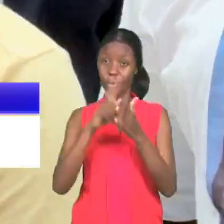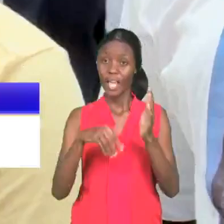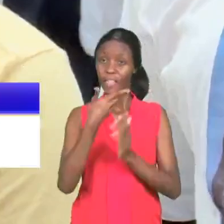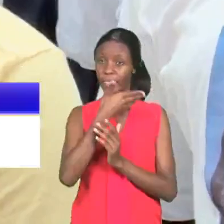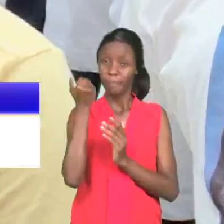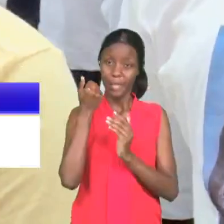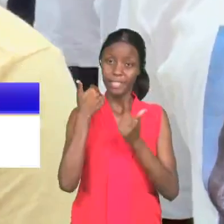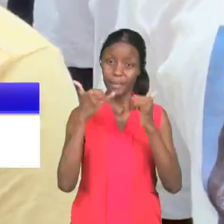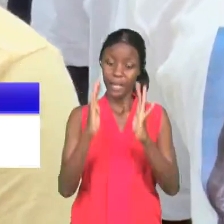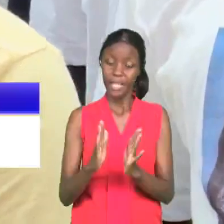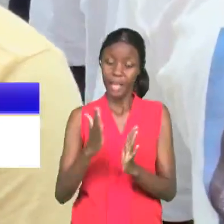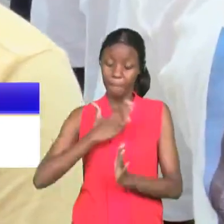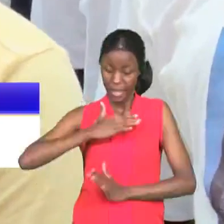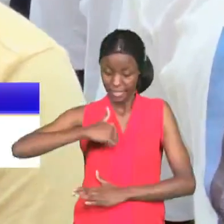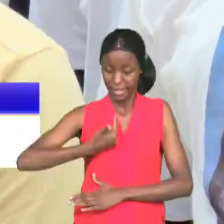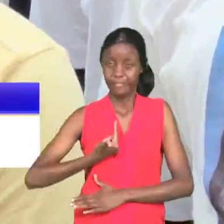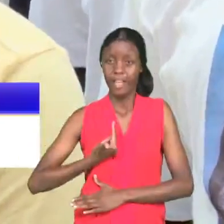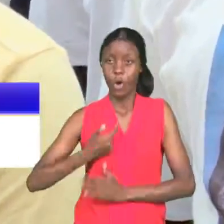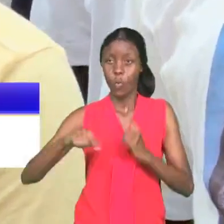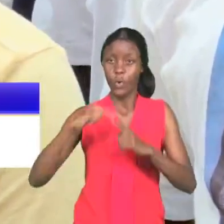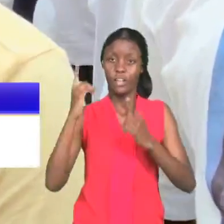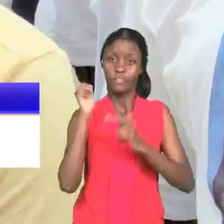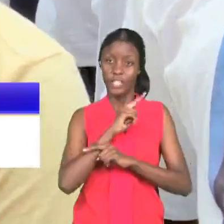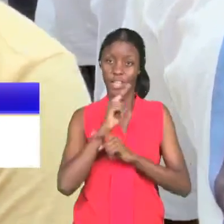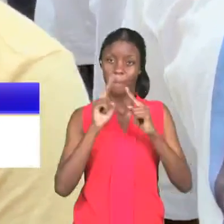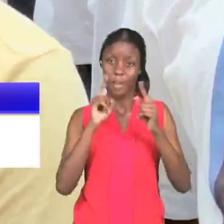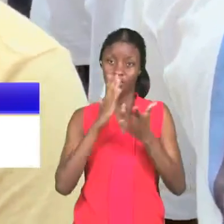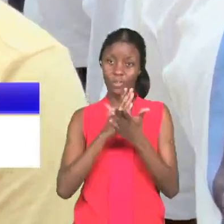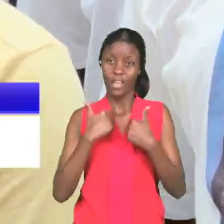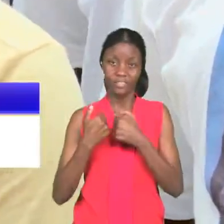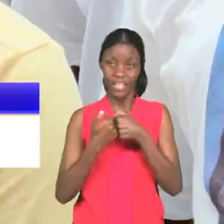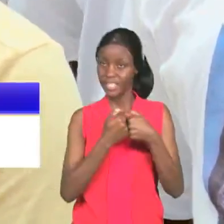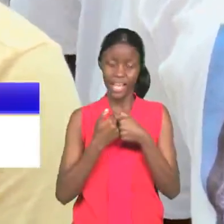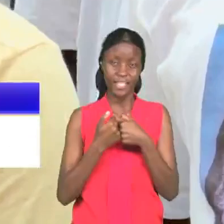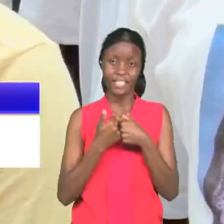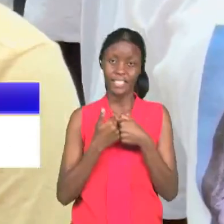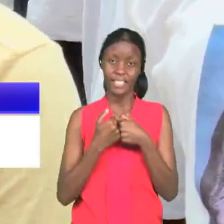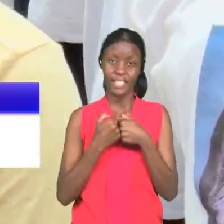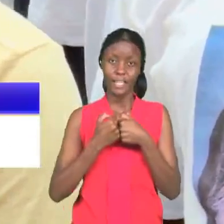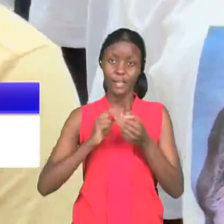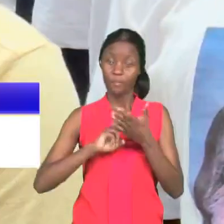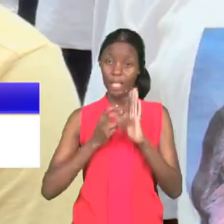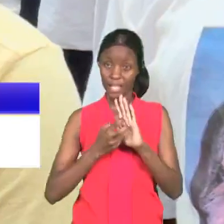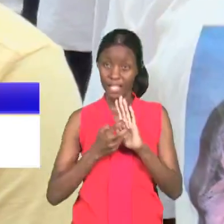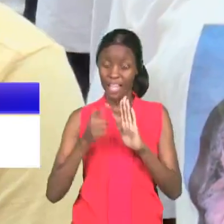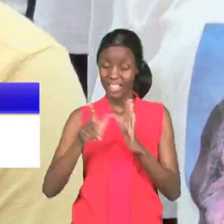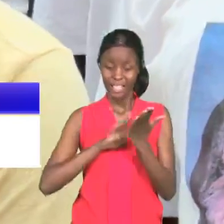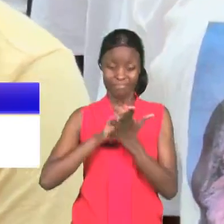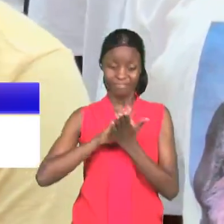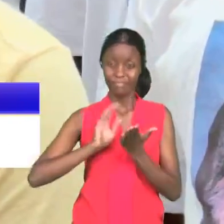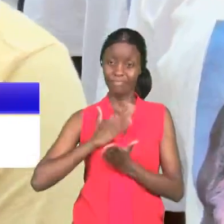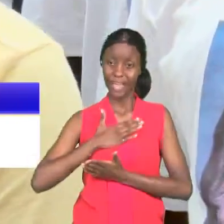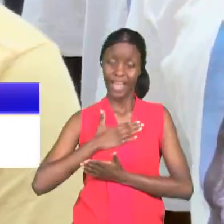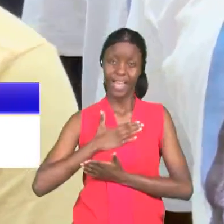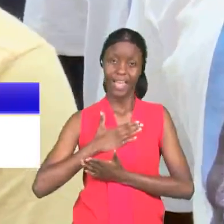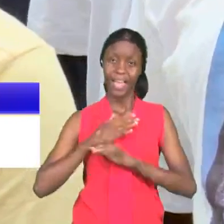players. So mimi personally nilishinda lakini niko challenged pia. So inani motivate, inani